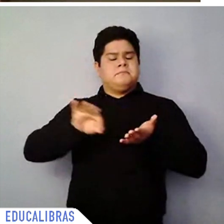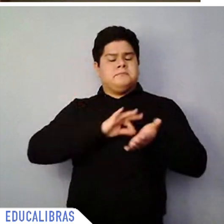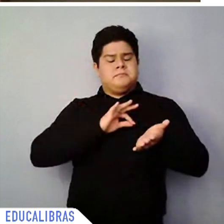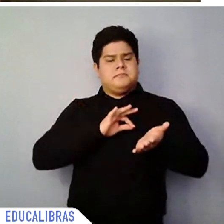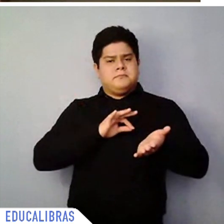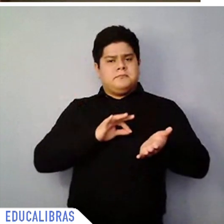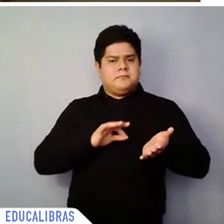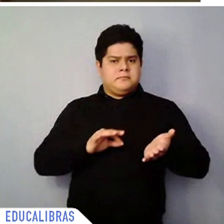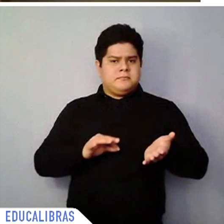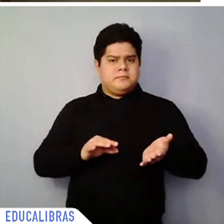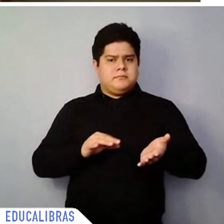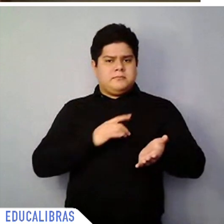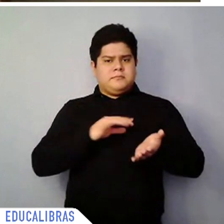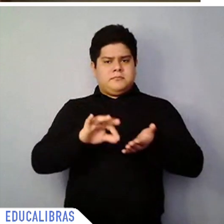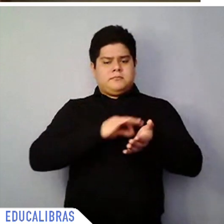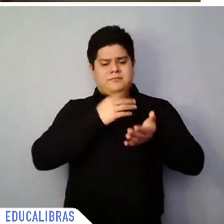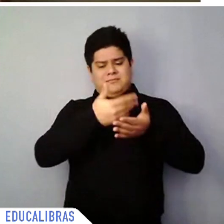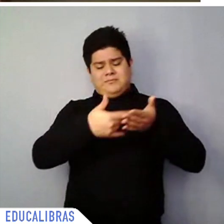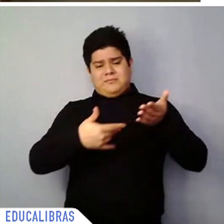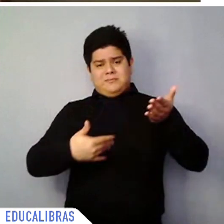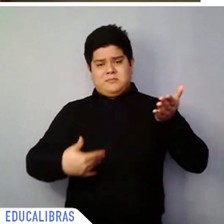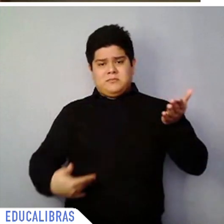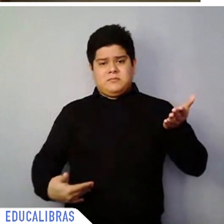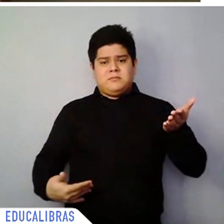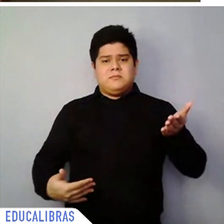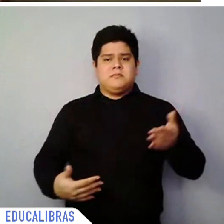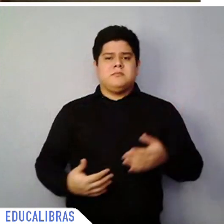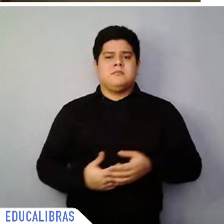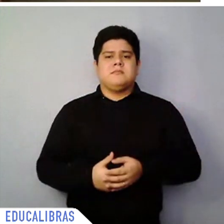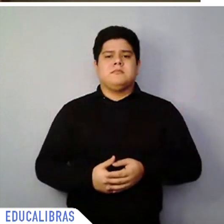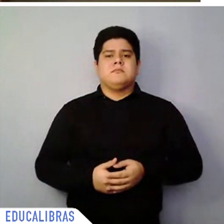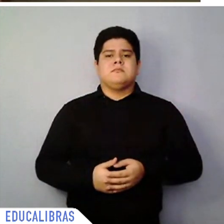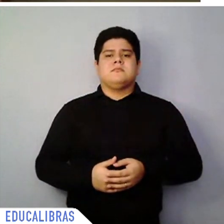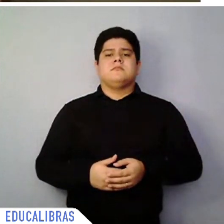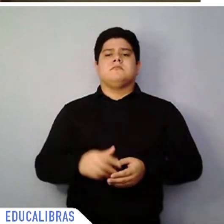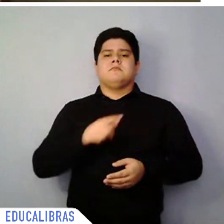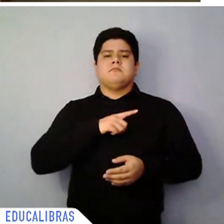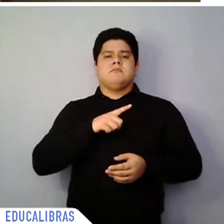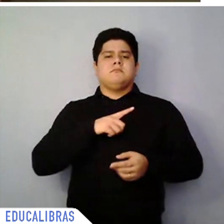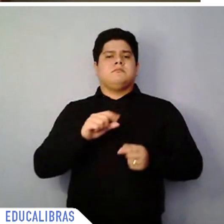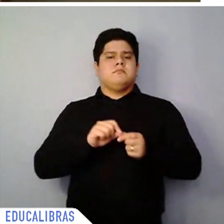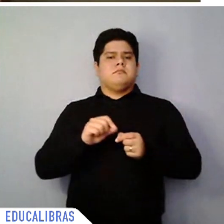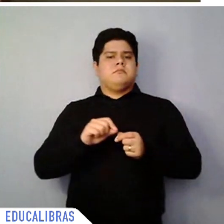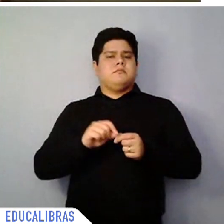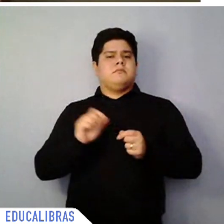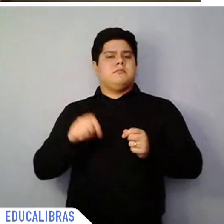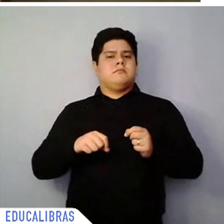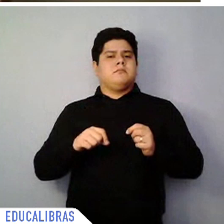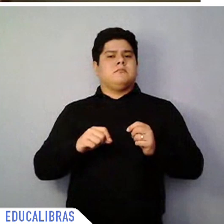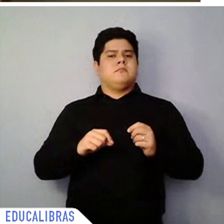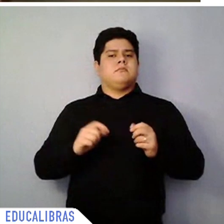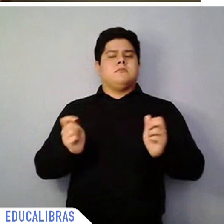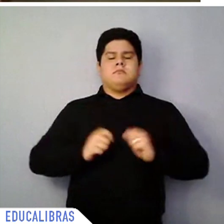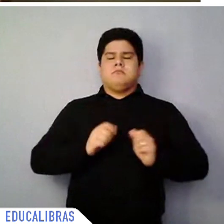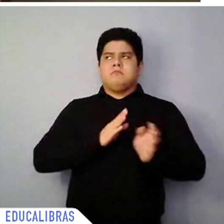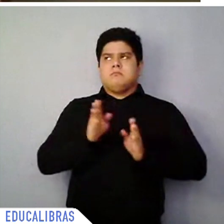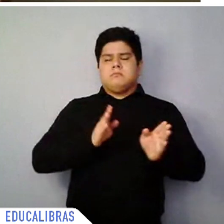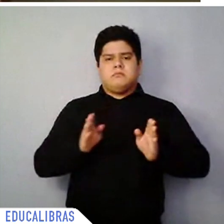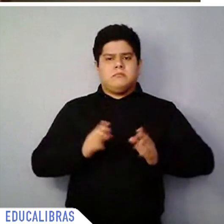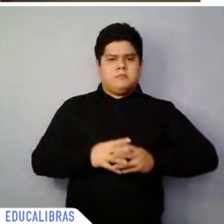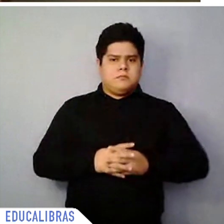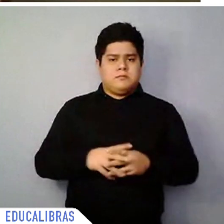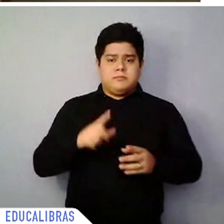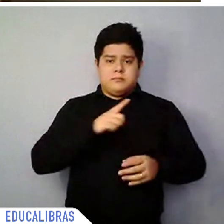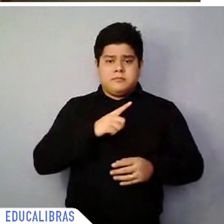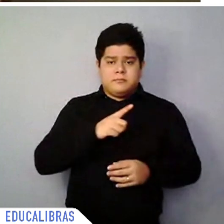Paulo, I was a secretary during this contract. It's a huge one. What DASA